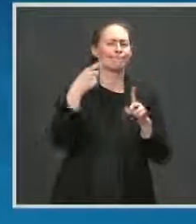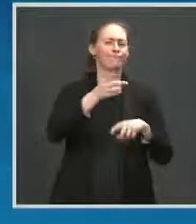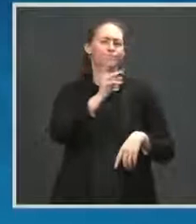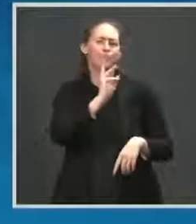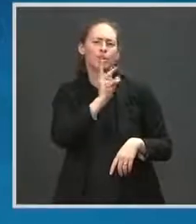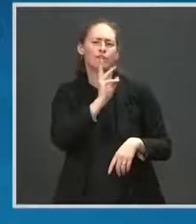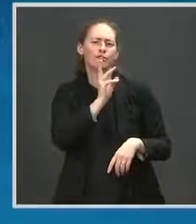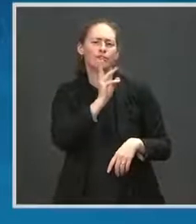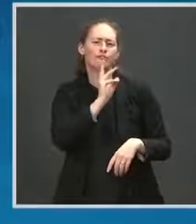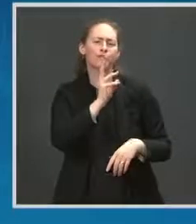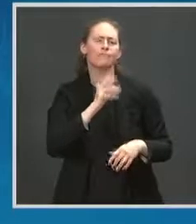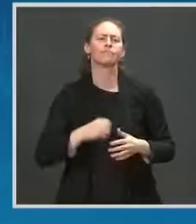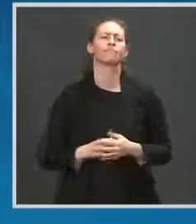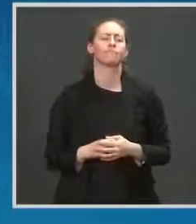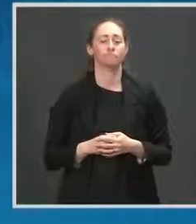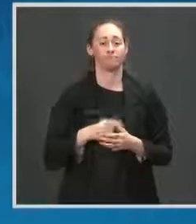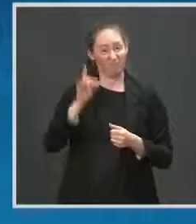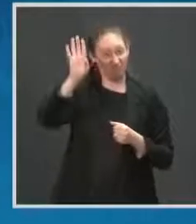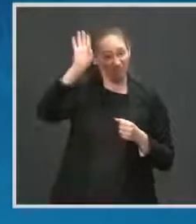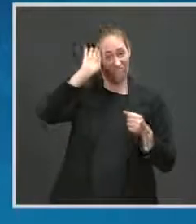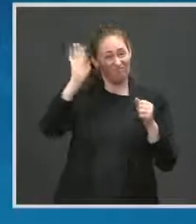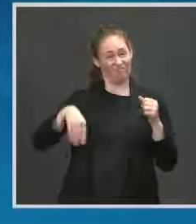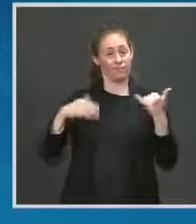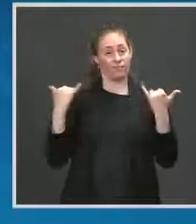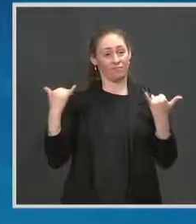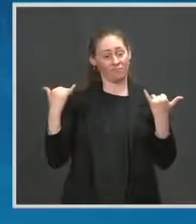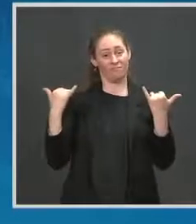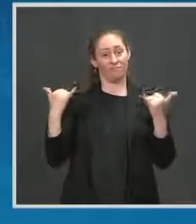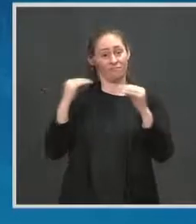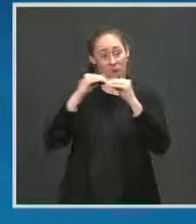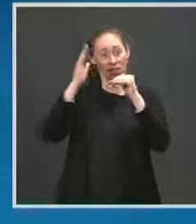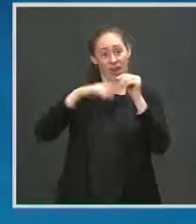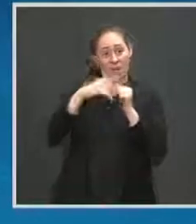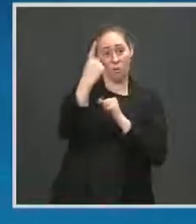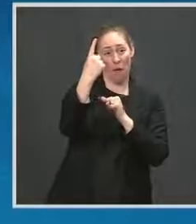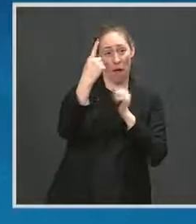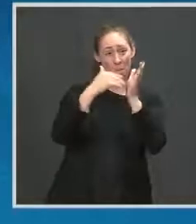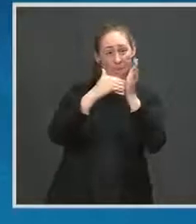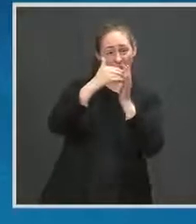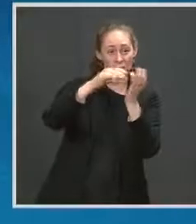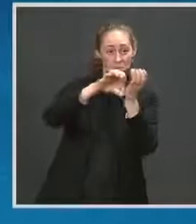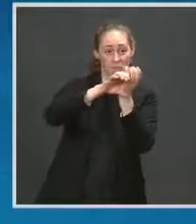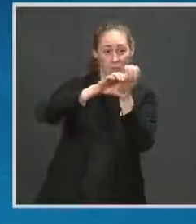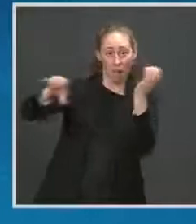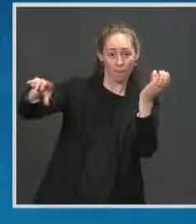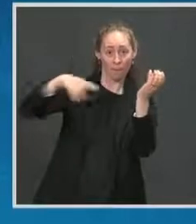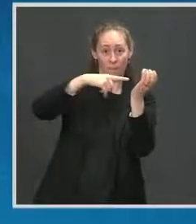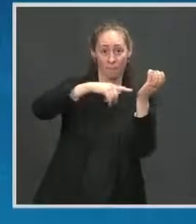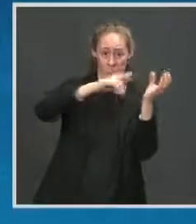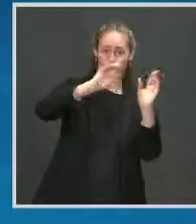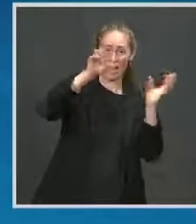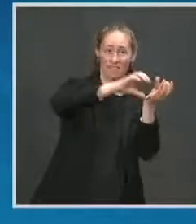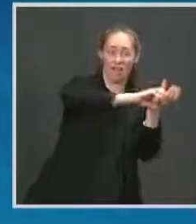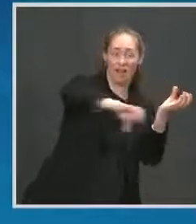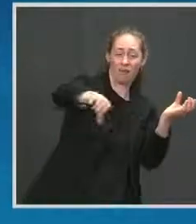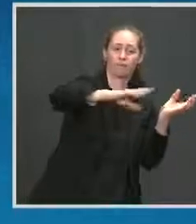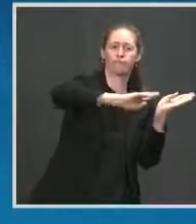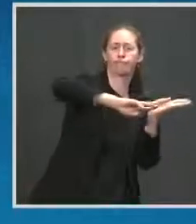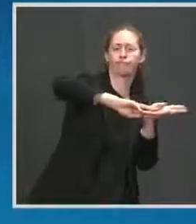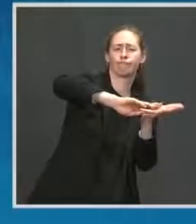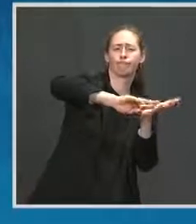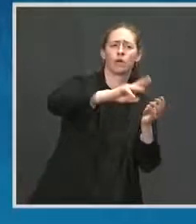There are more than 1 million miles of pipes that deliver drinking water to homes across